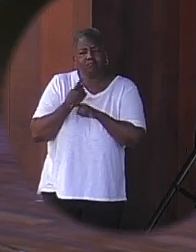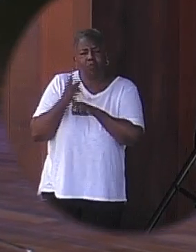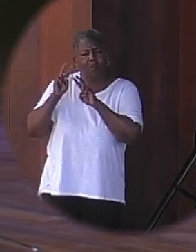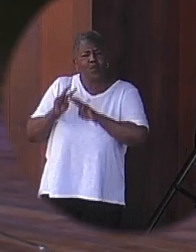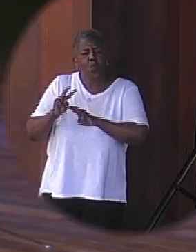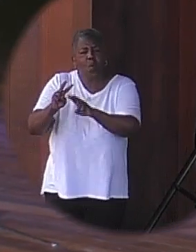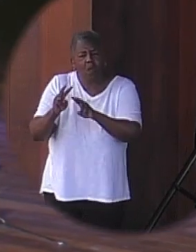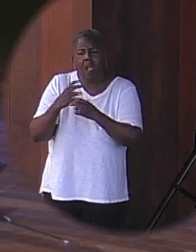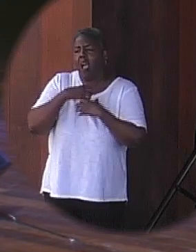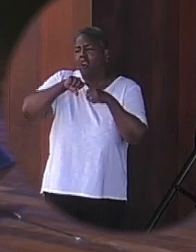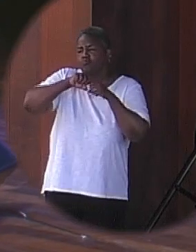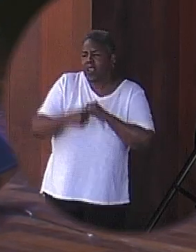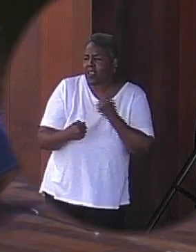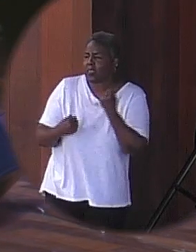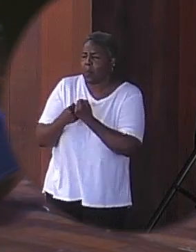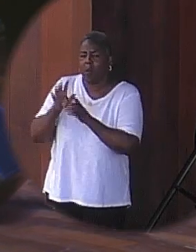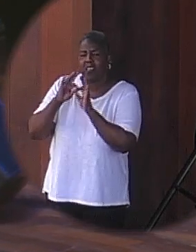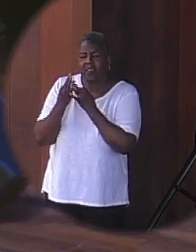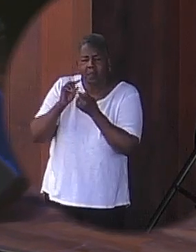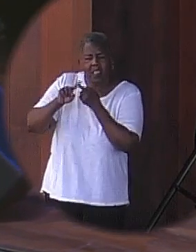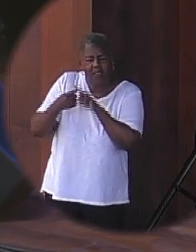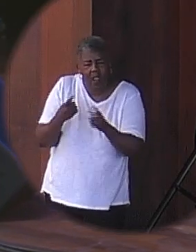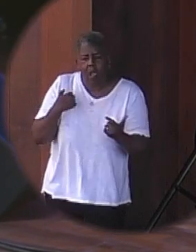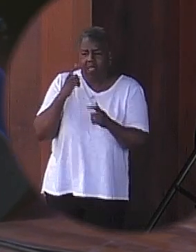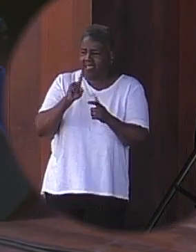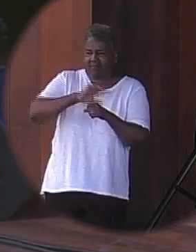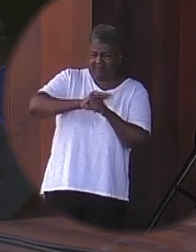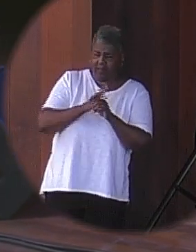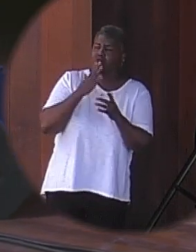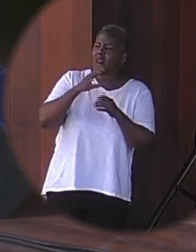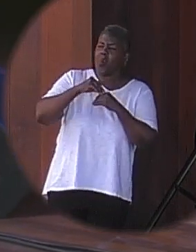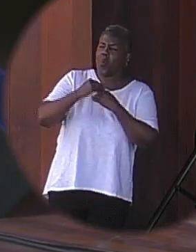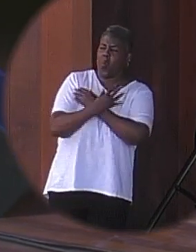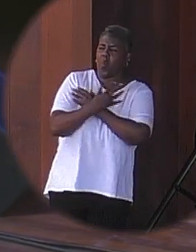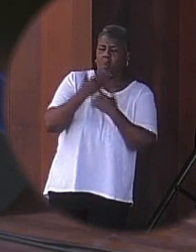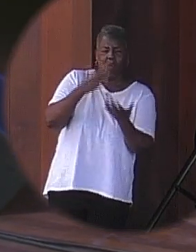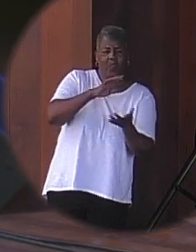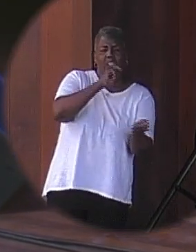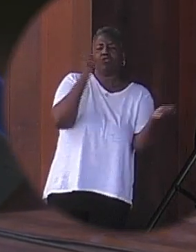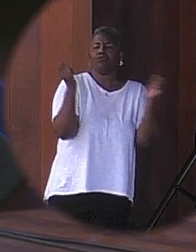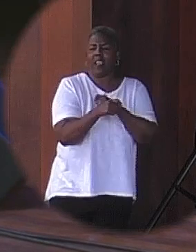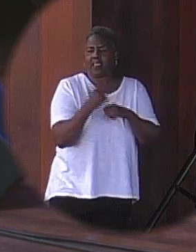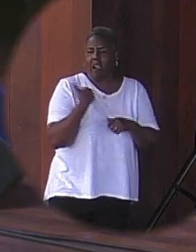funeral and grieve them and support their friends and their family. This pandemic has changed and challenged